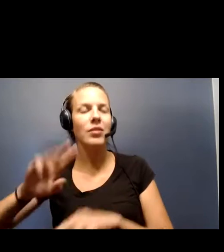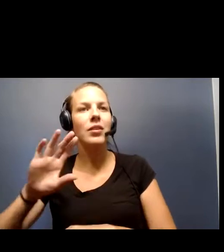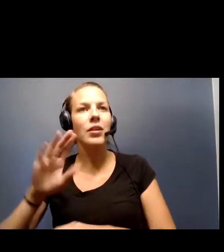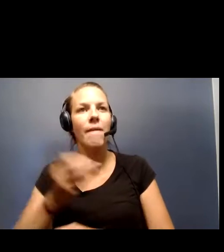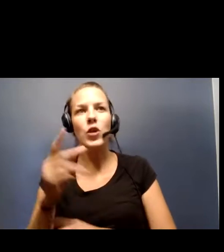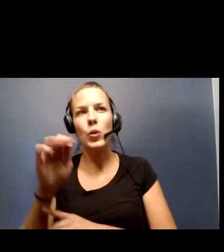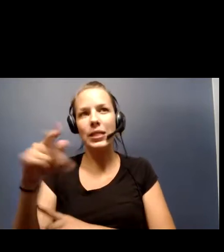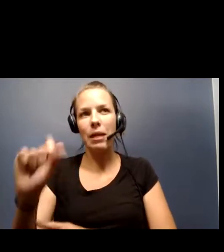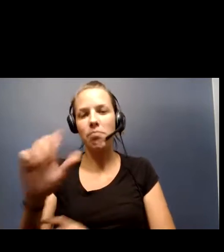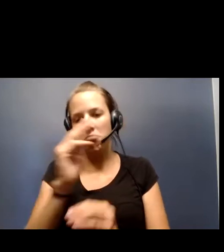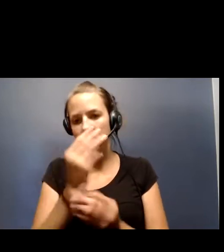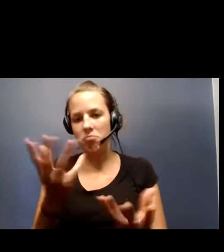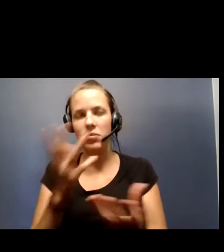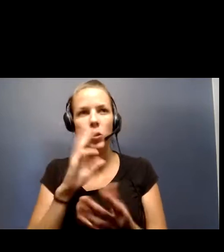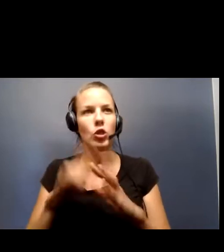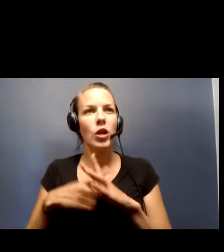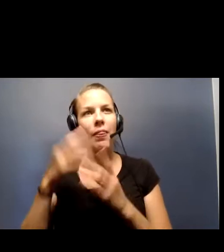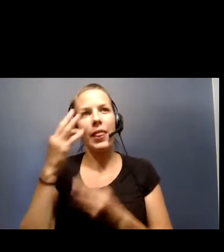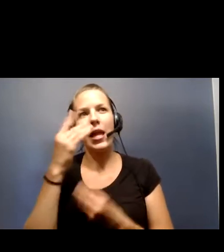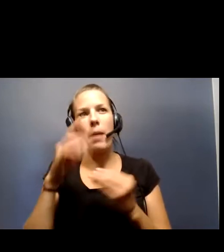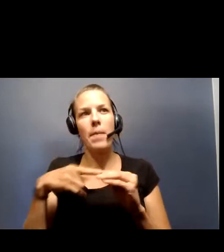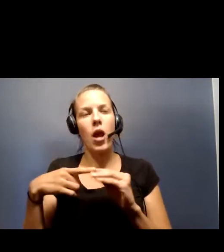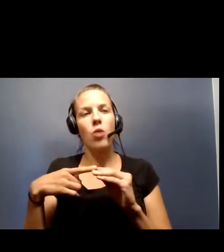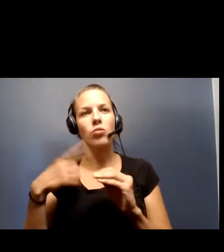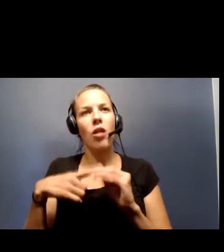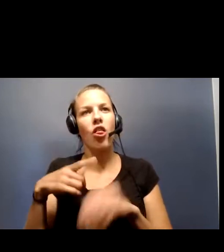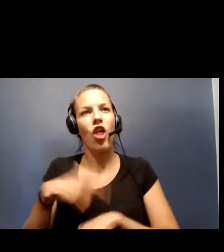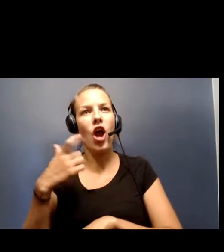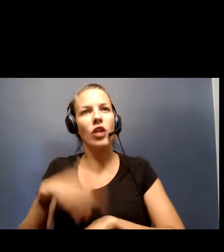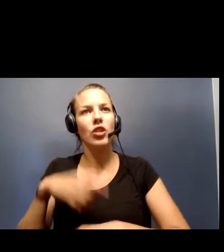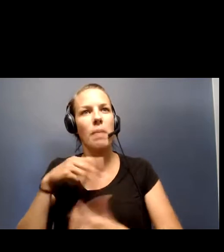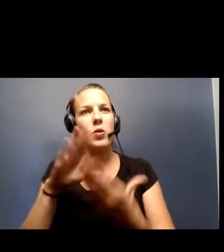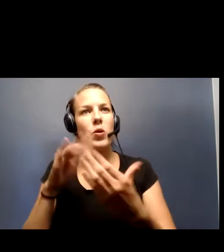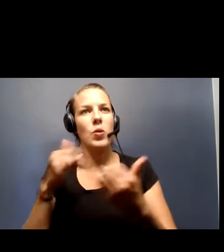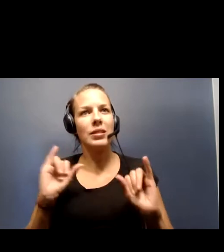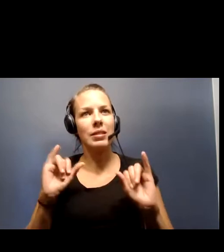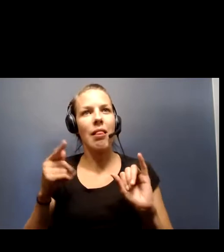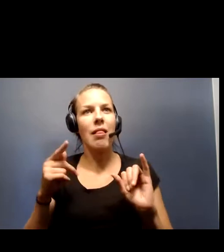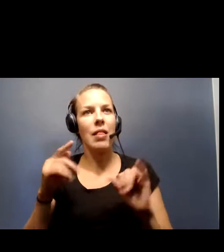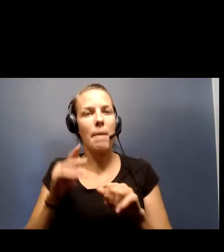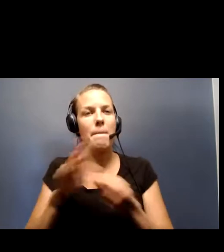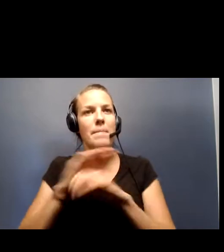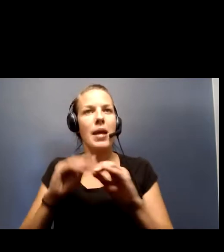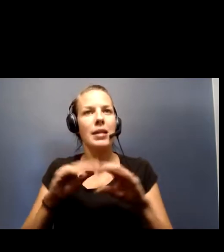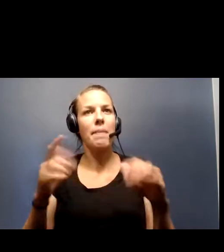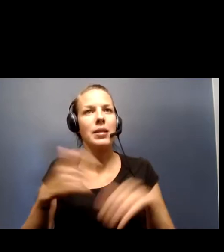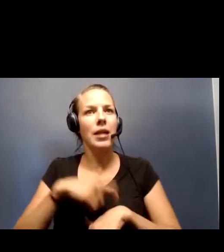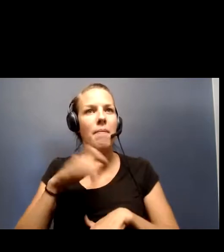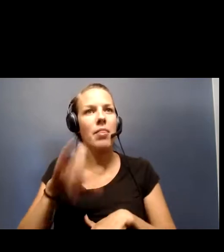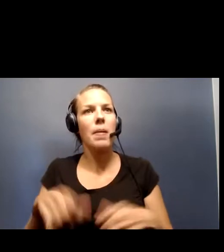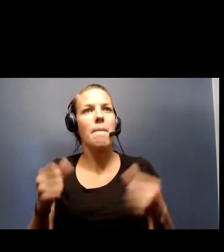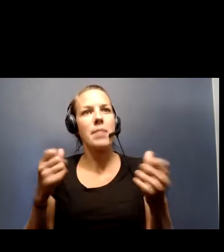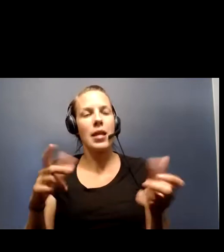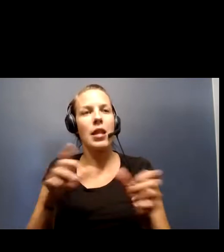tips to kind of get you started thinking about maybe a longer term approach while we're still in this pandemic time. There are very many local